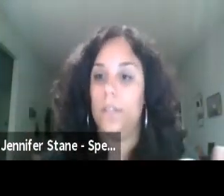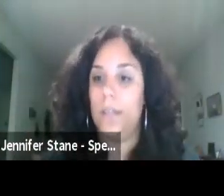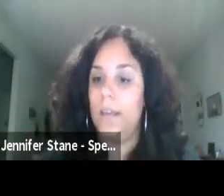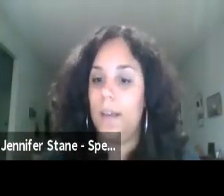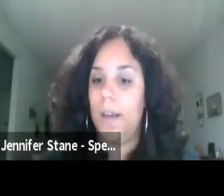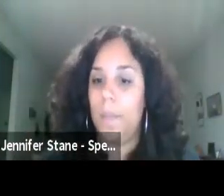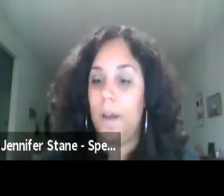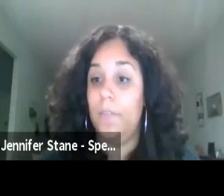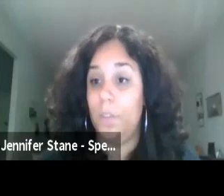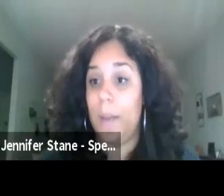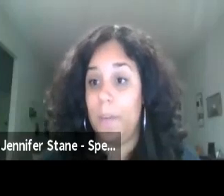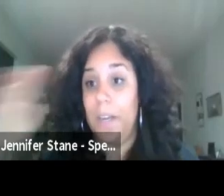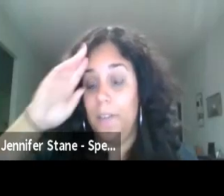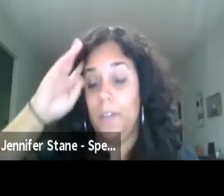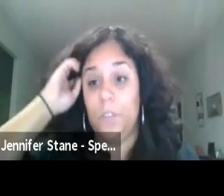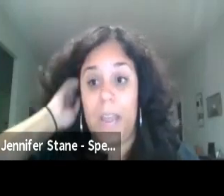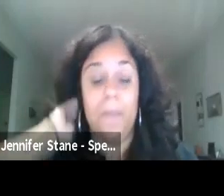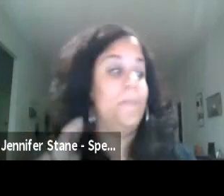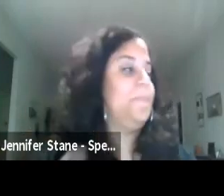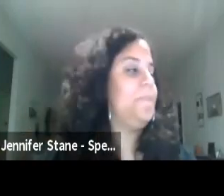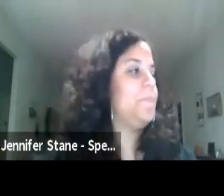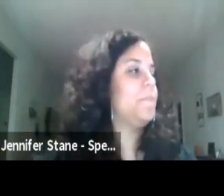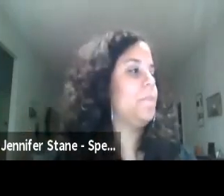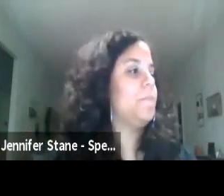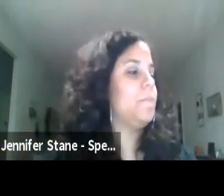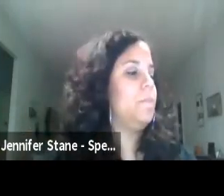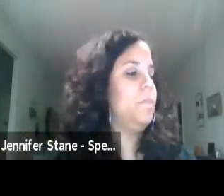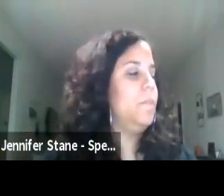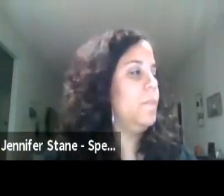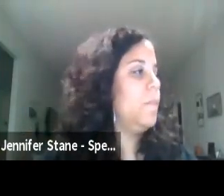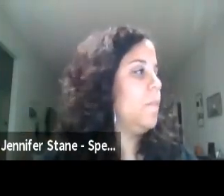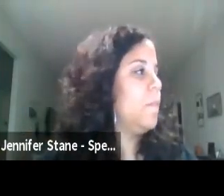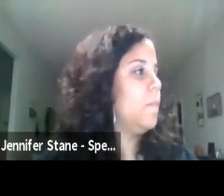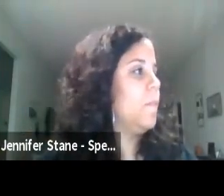throughout a full time period or a full day.